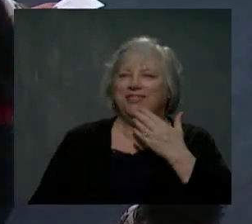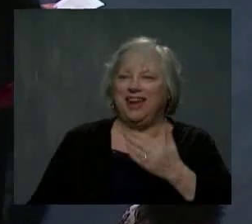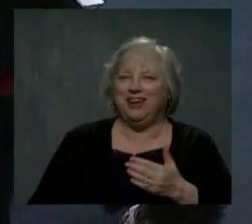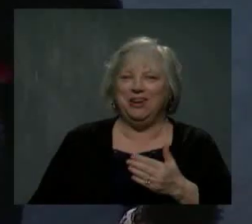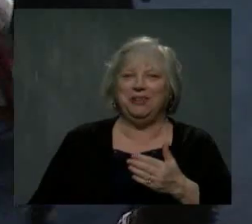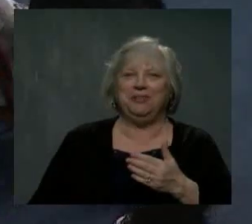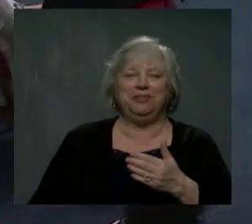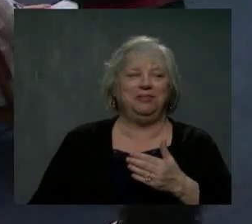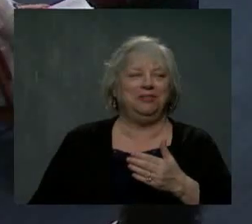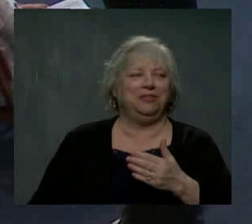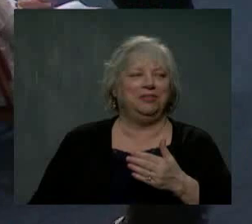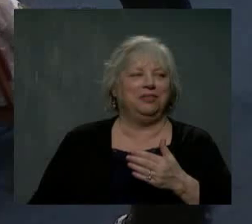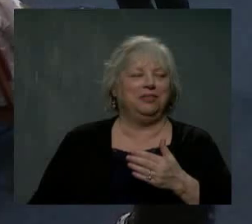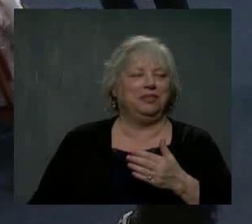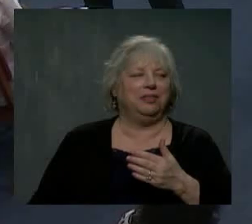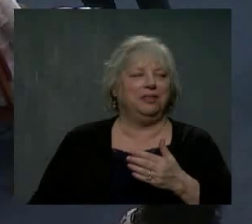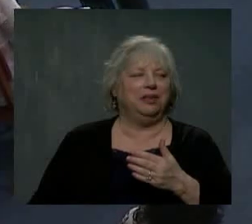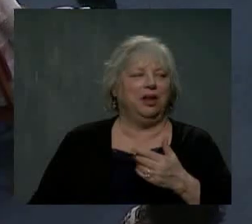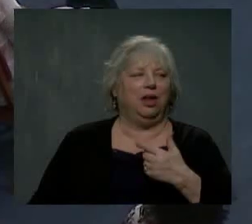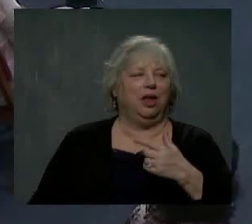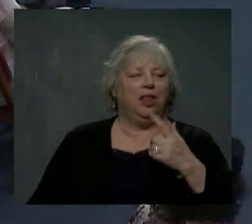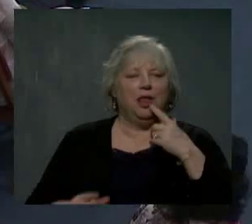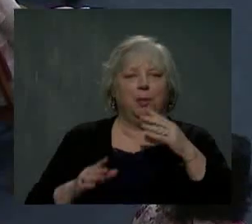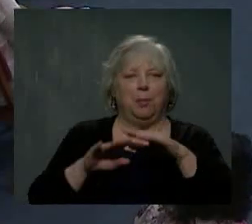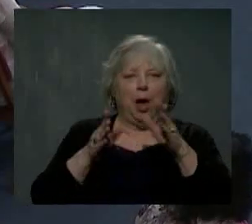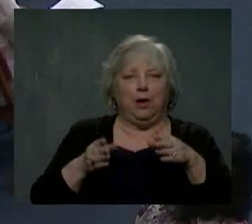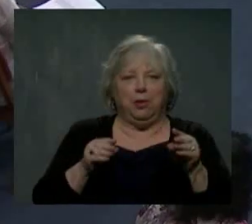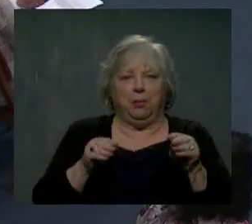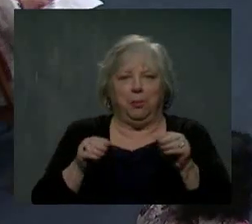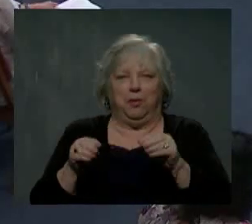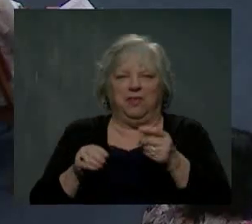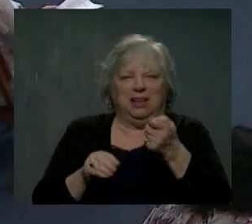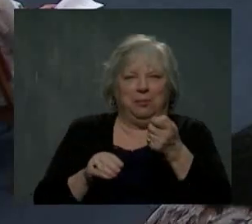and City Board members. We're going to move the podium over just a moment